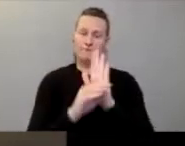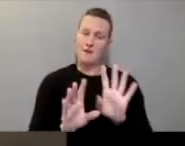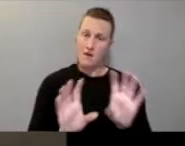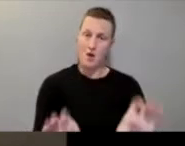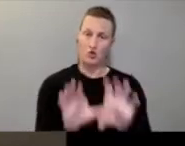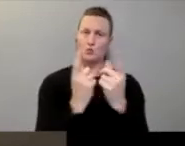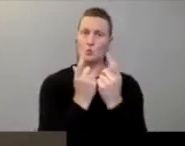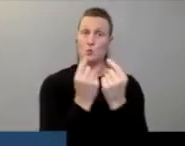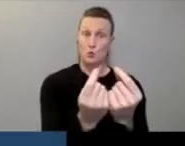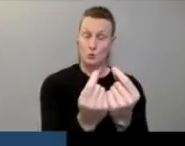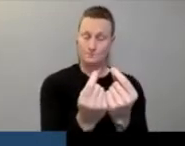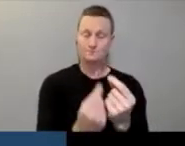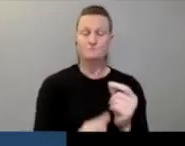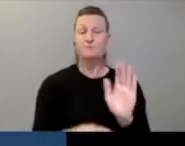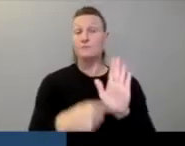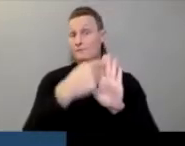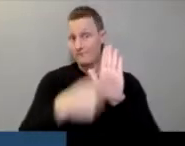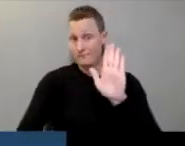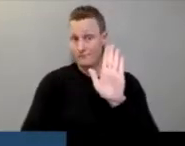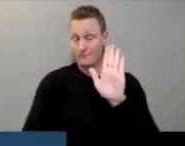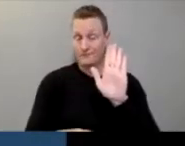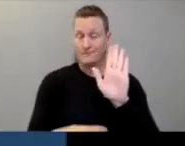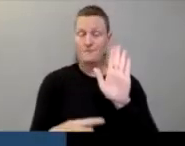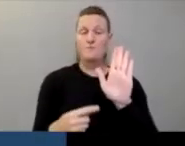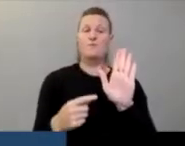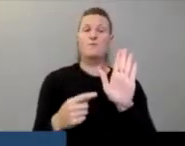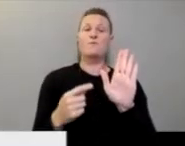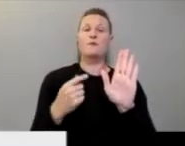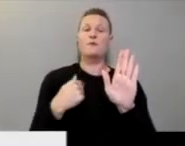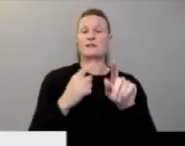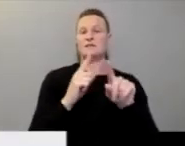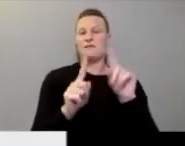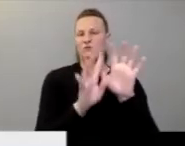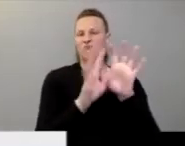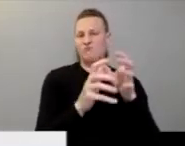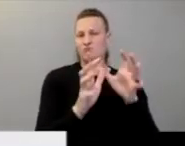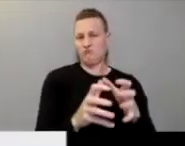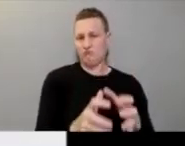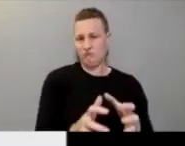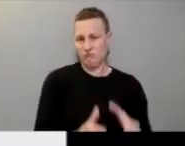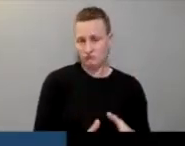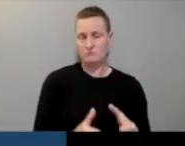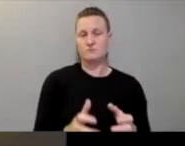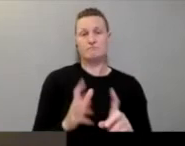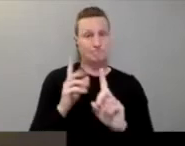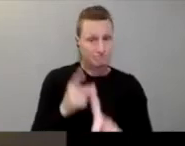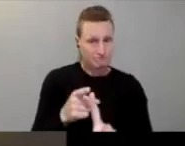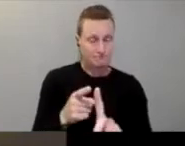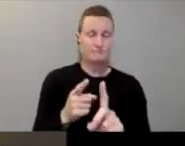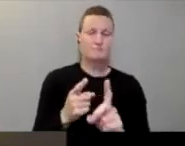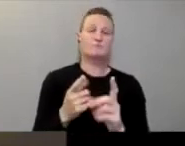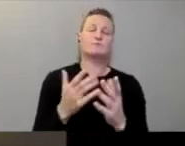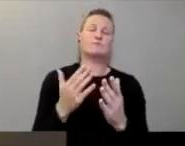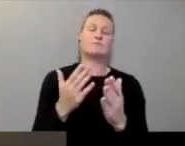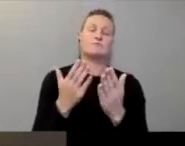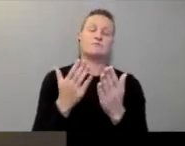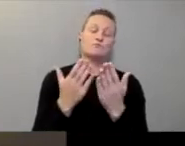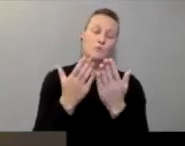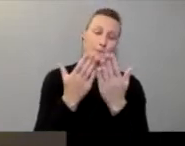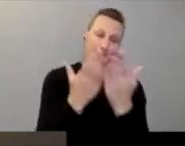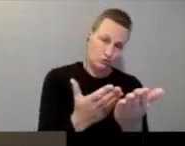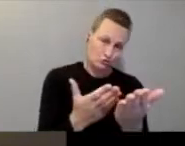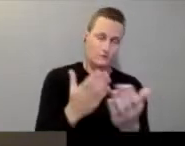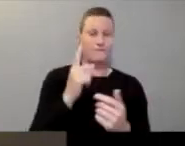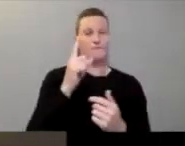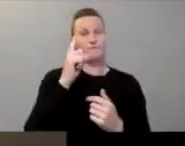boiled down into recommendations and action items for the Year of Public Art.